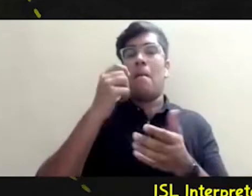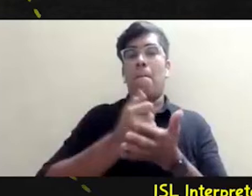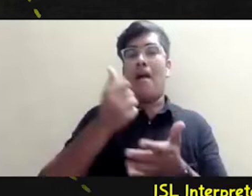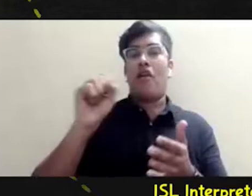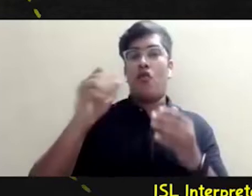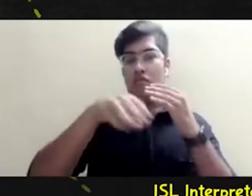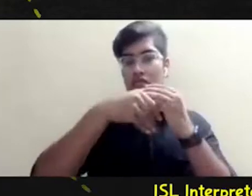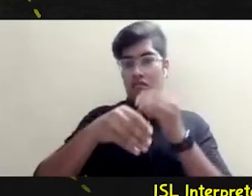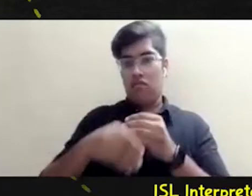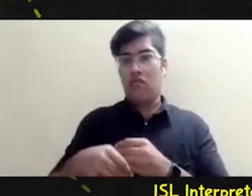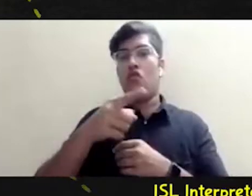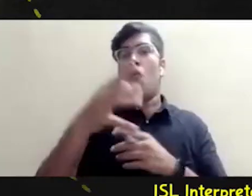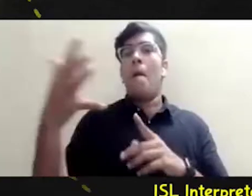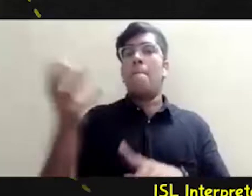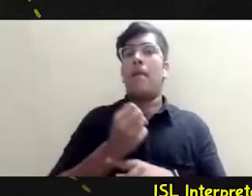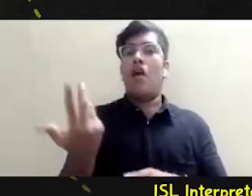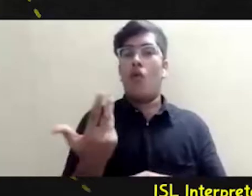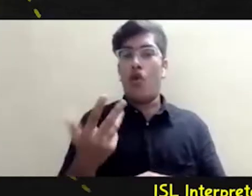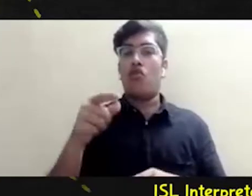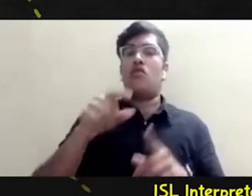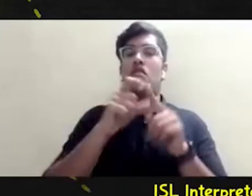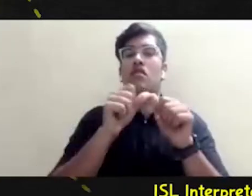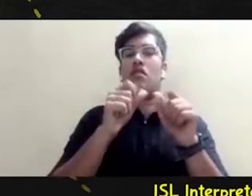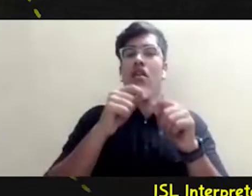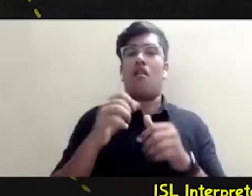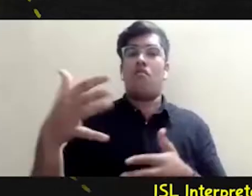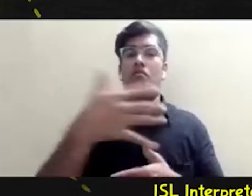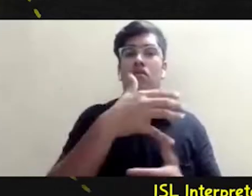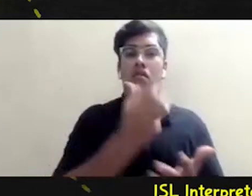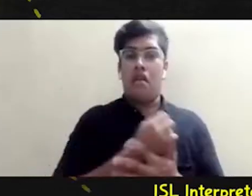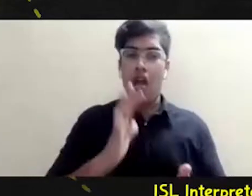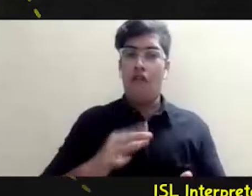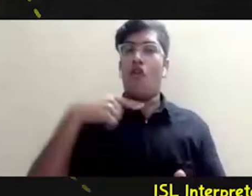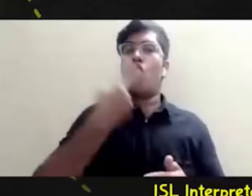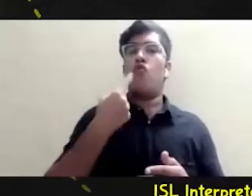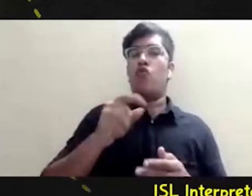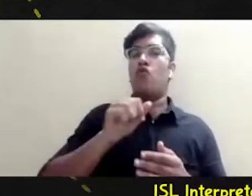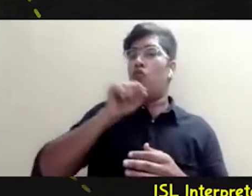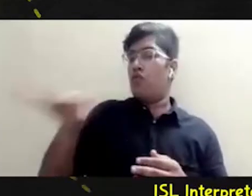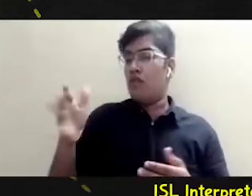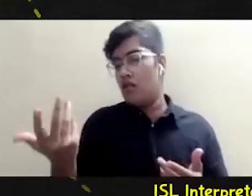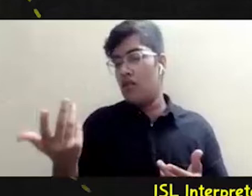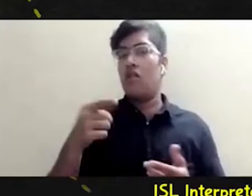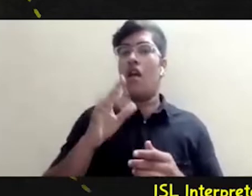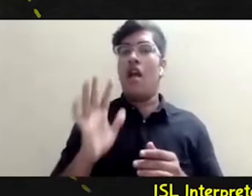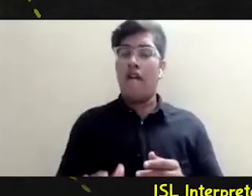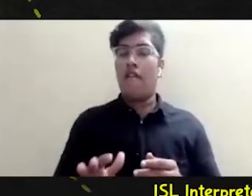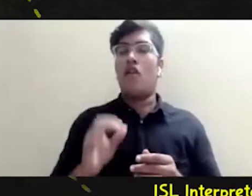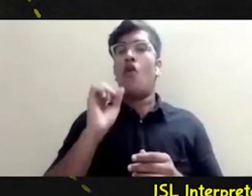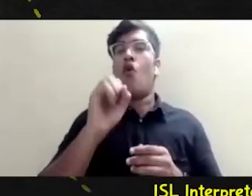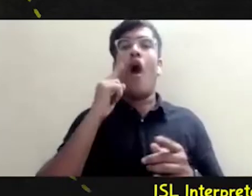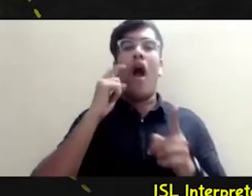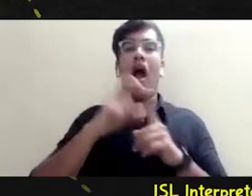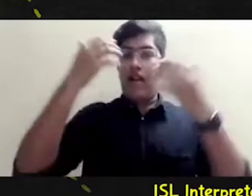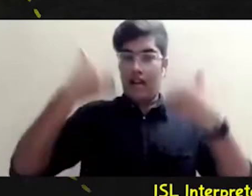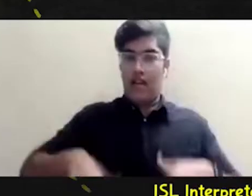what brand of condom that you bought and who you are sending it to. Mind you, in one way or another, your ID is linked.